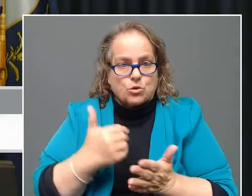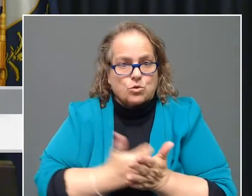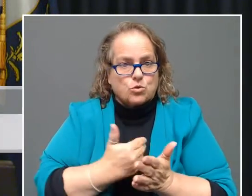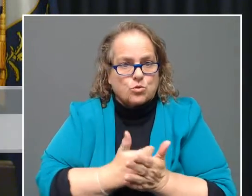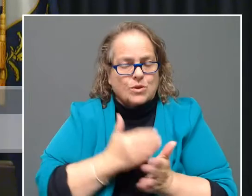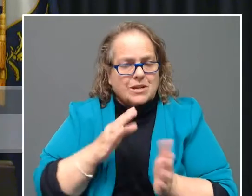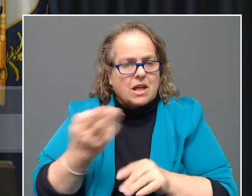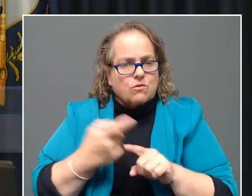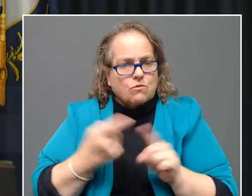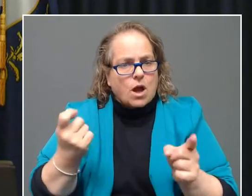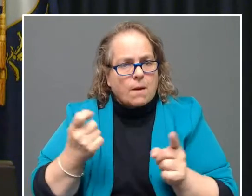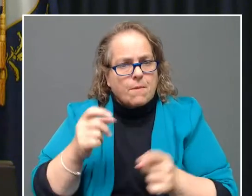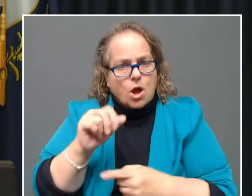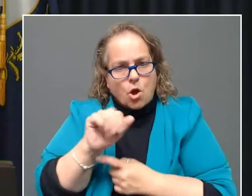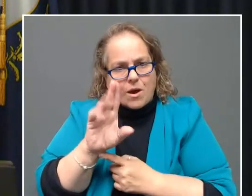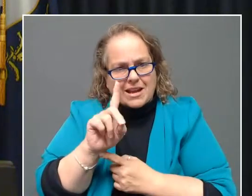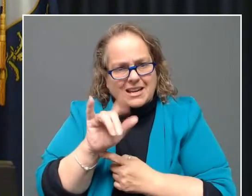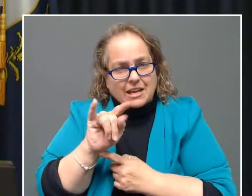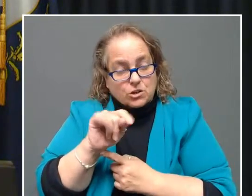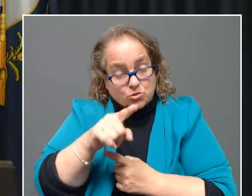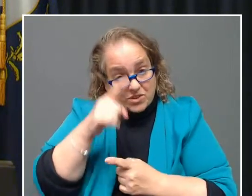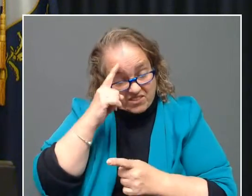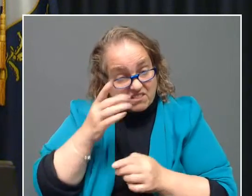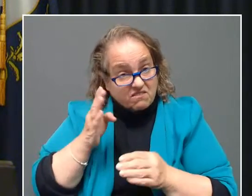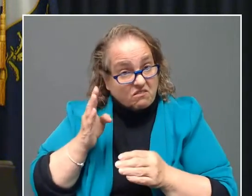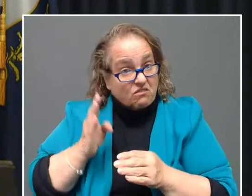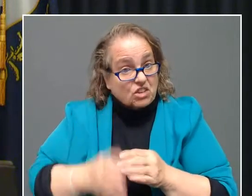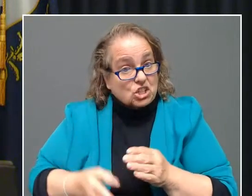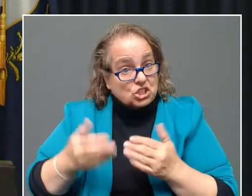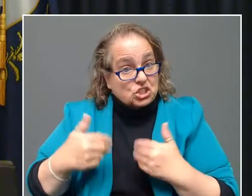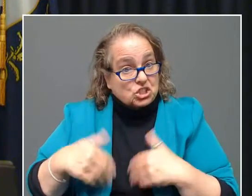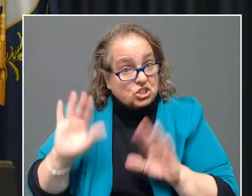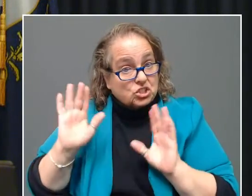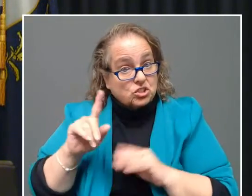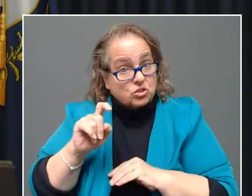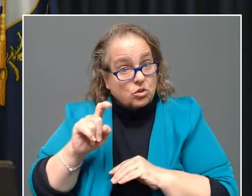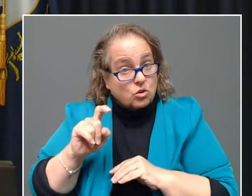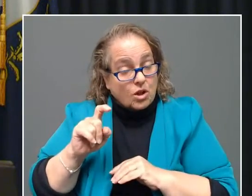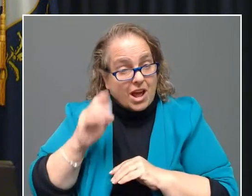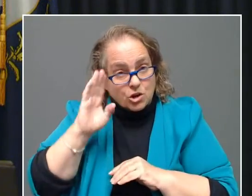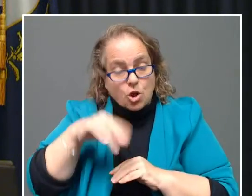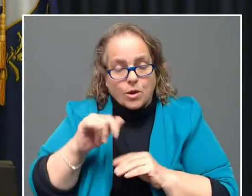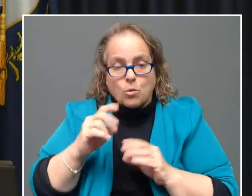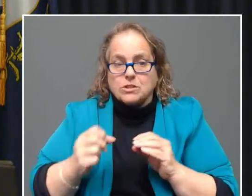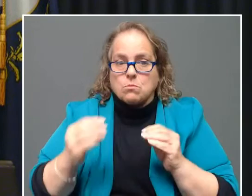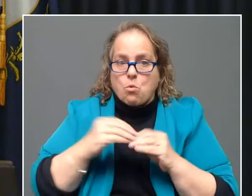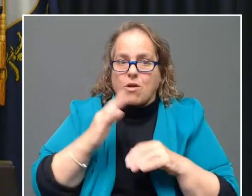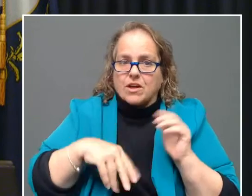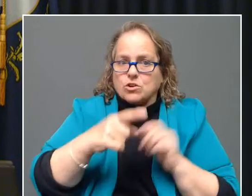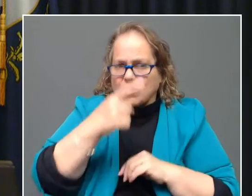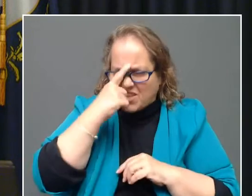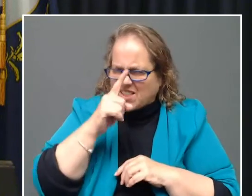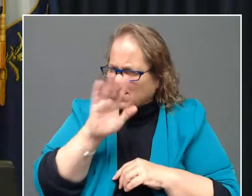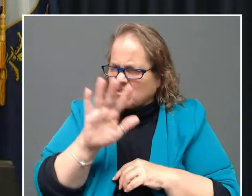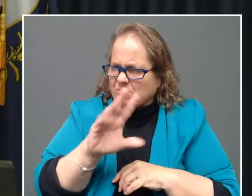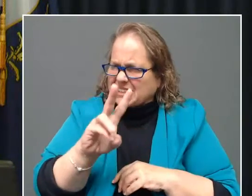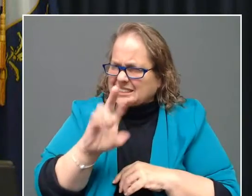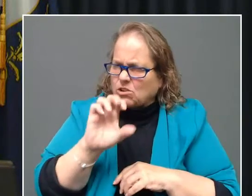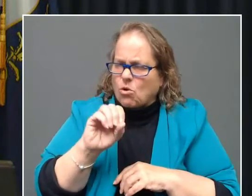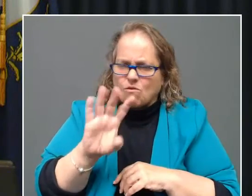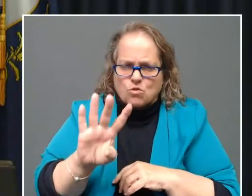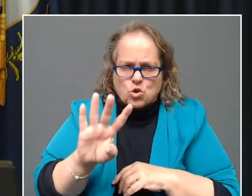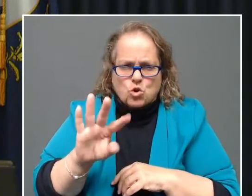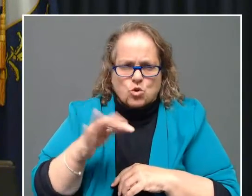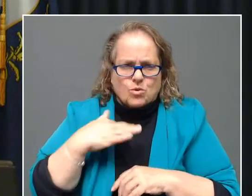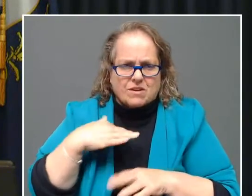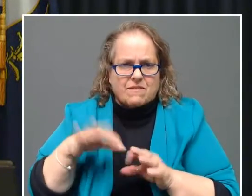Has that completed? I know it has more than you originally thought. I believe it was 604. We've had considerably more